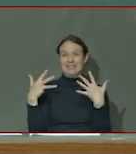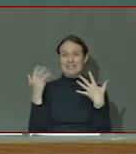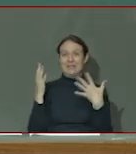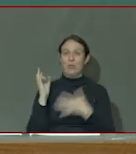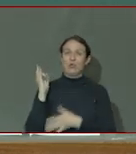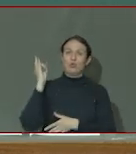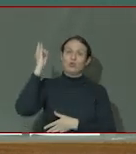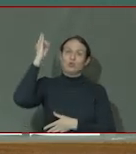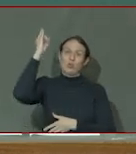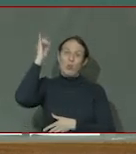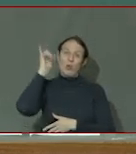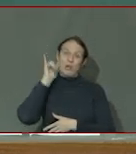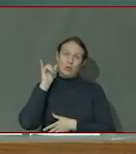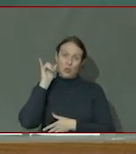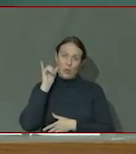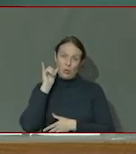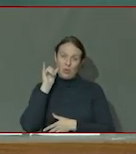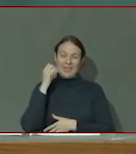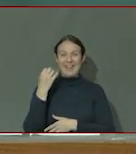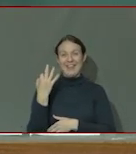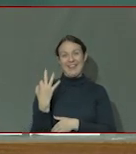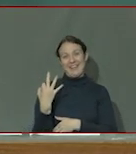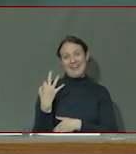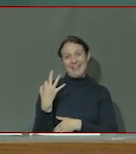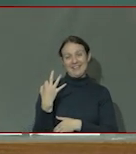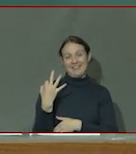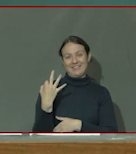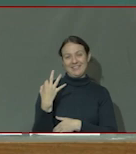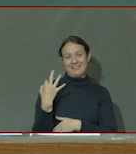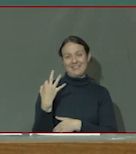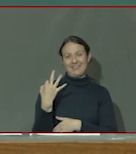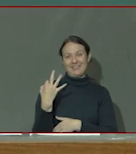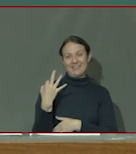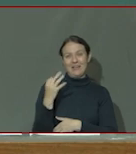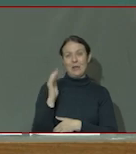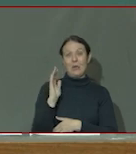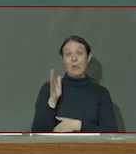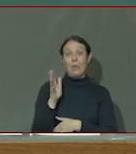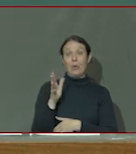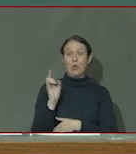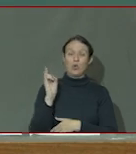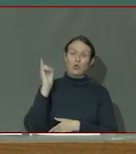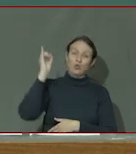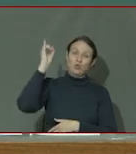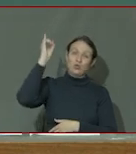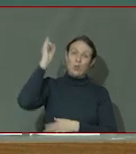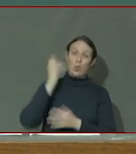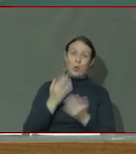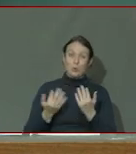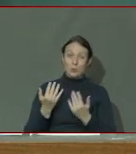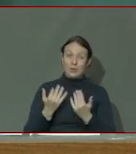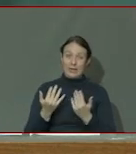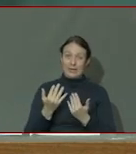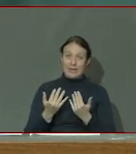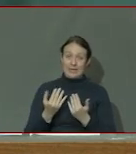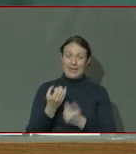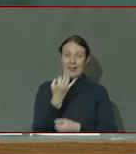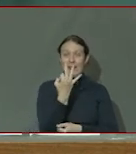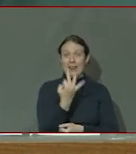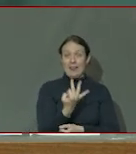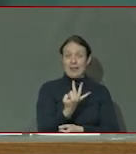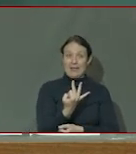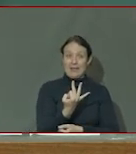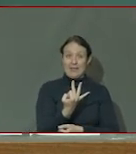tall and yellow. 3 of them were tall and green. 3 of them